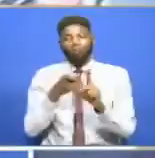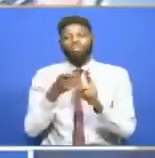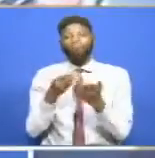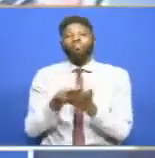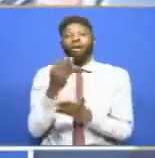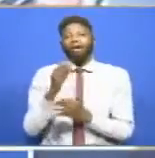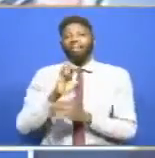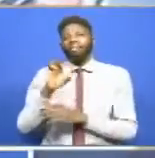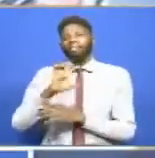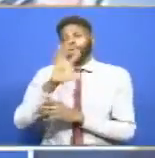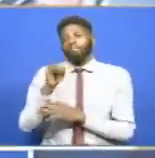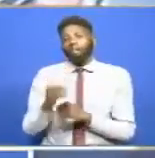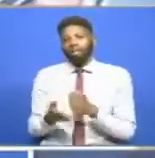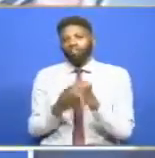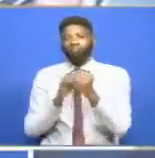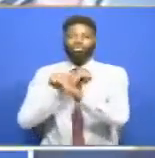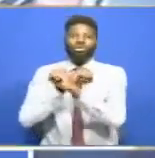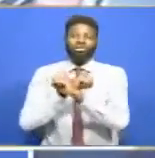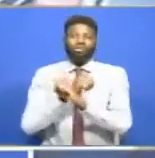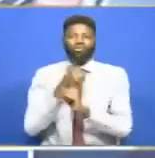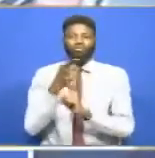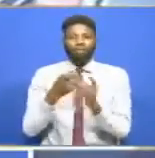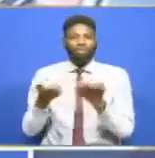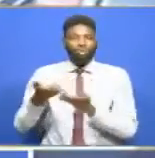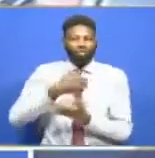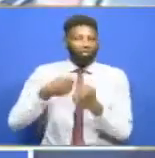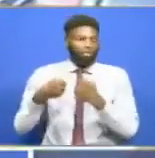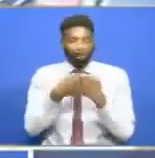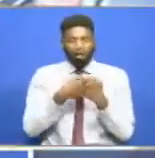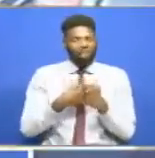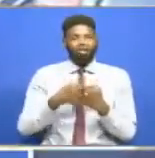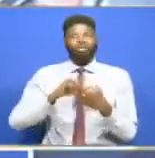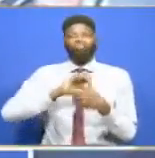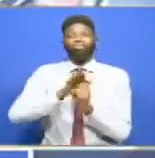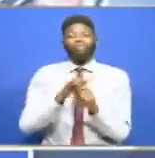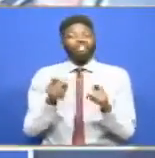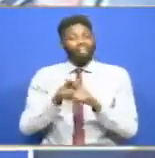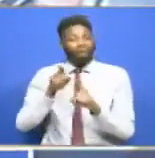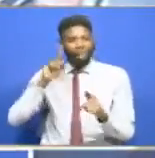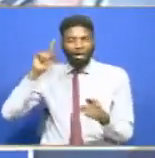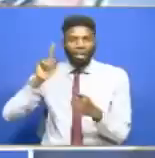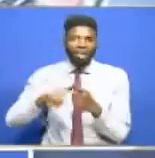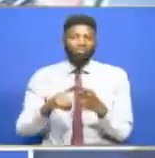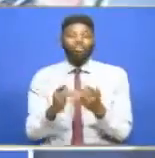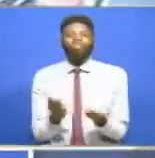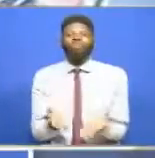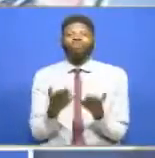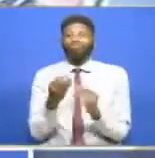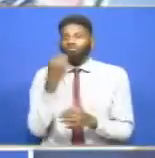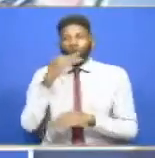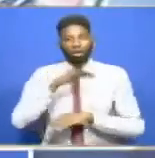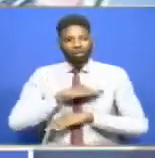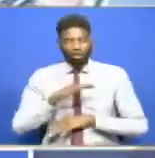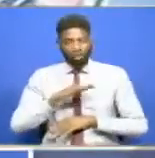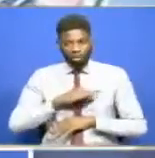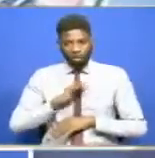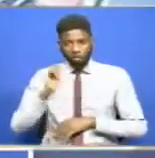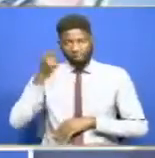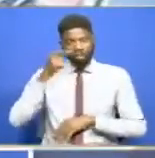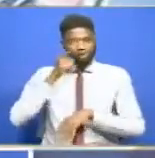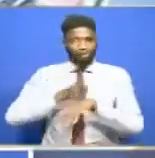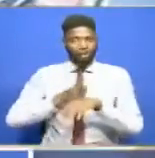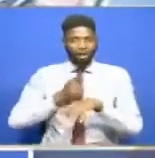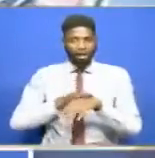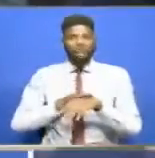economic challenges of COVID-19. Now, the gesture is also meant to boost food security in the country owing to the negative impacts of the